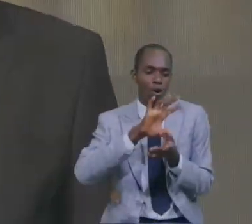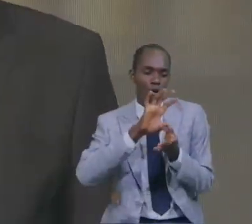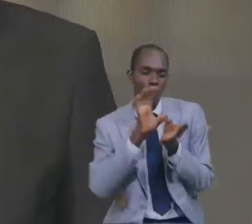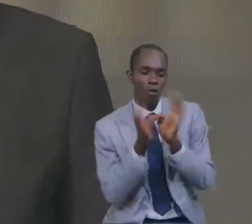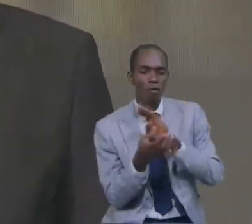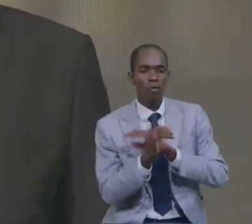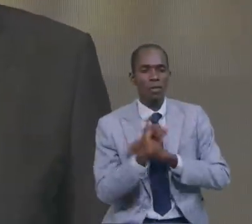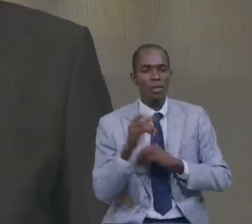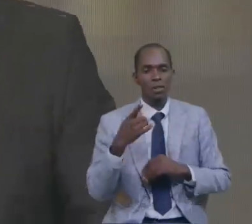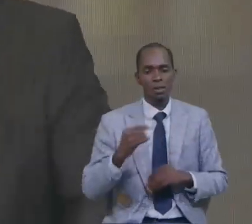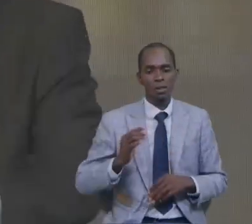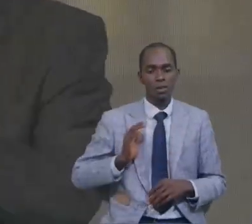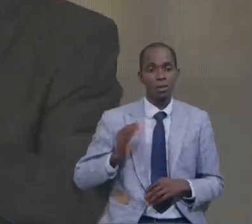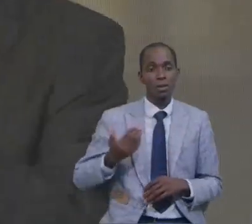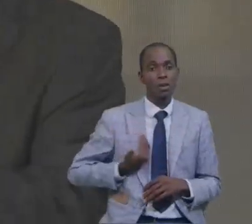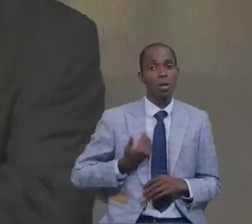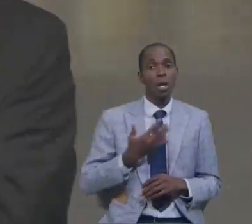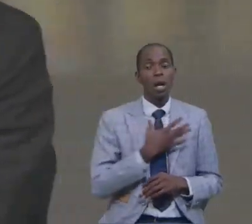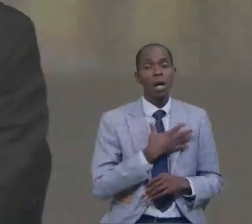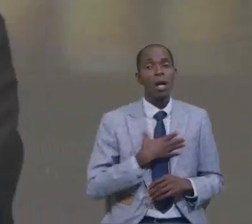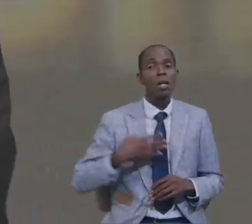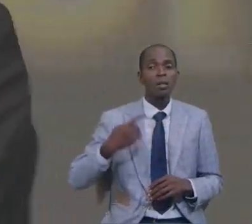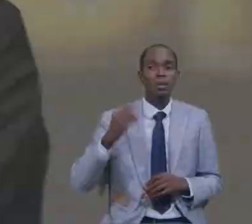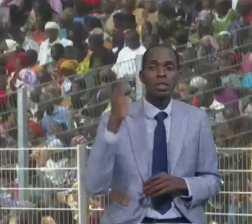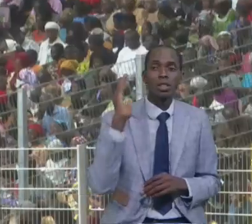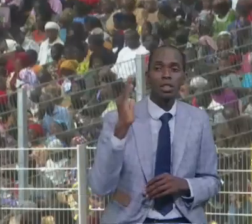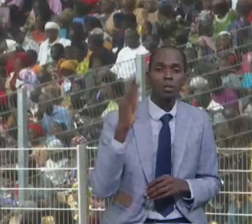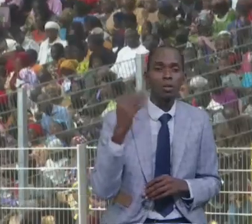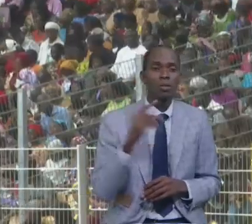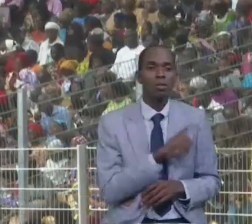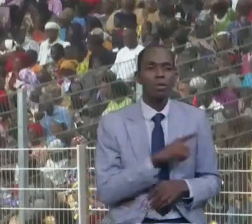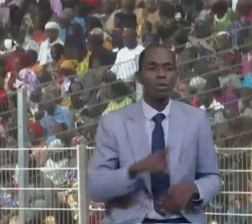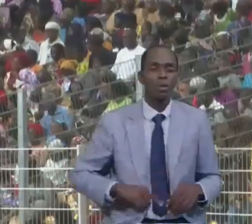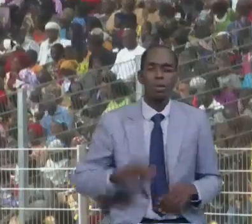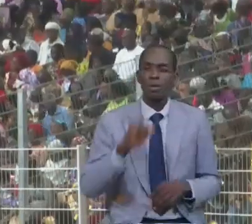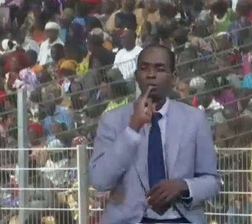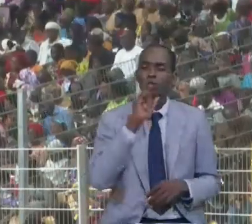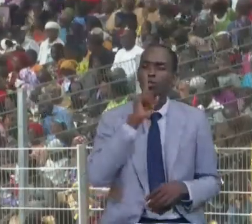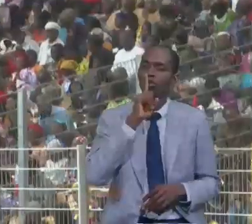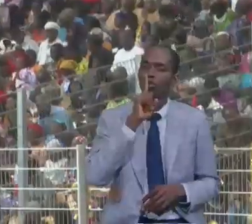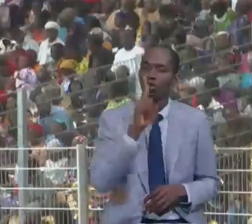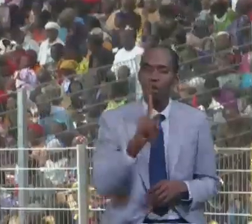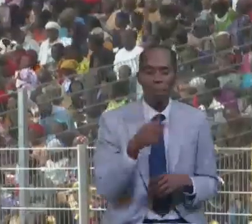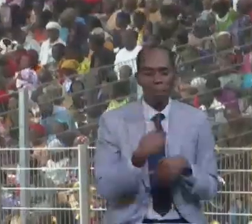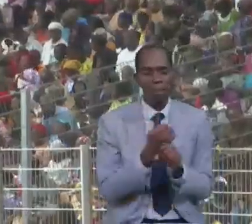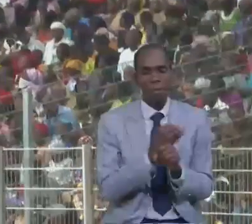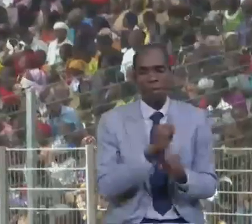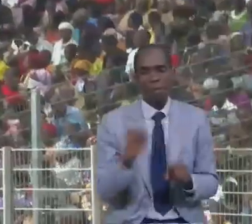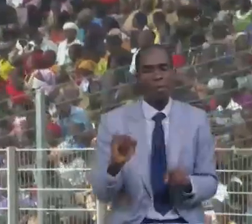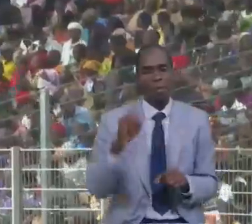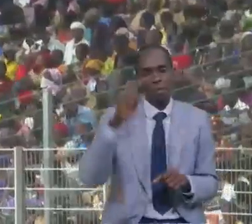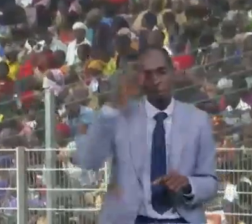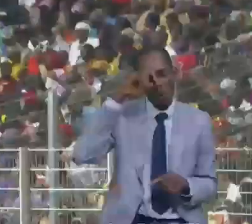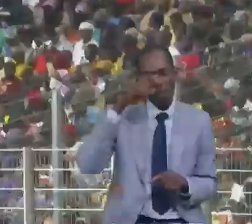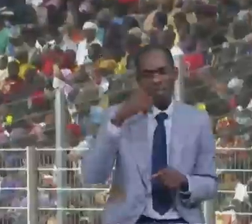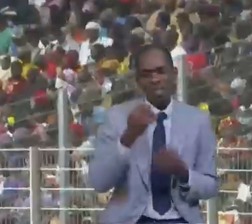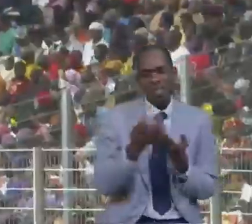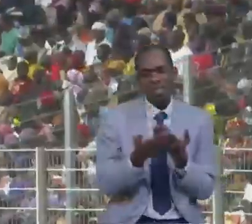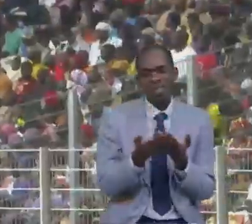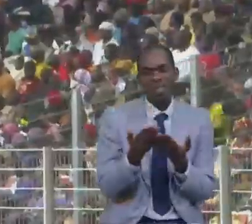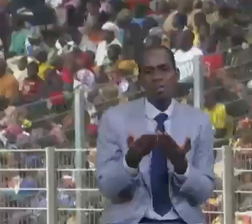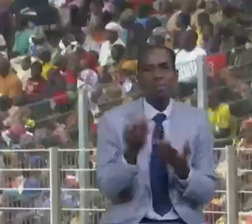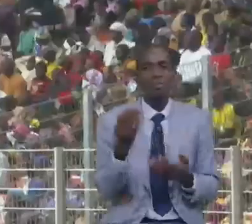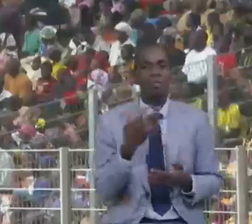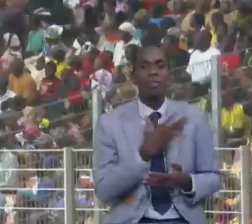wise the simple. And it is that now that sets us totally free and makes us